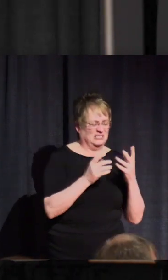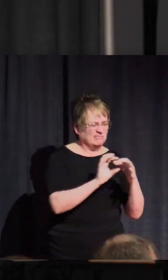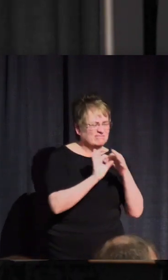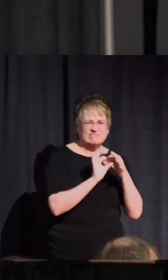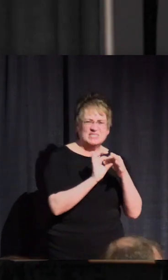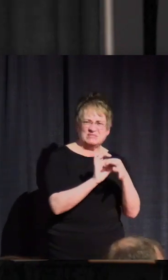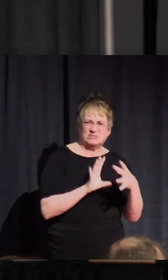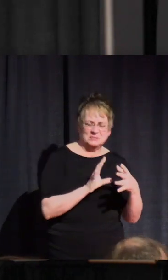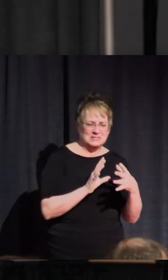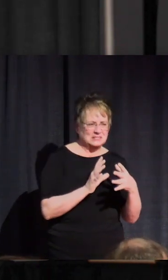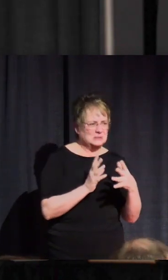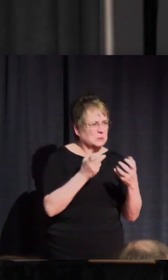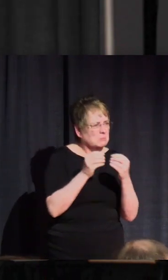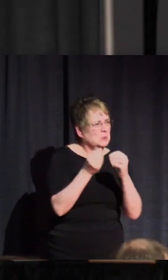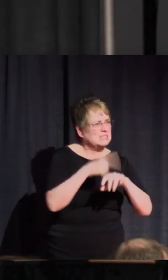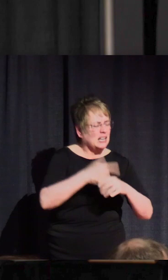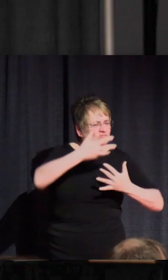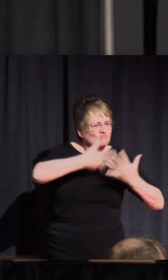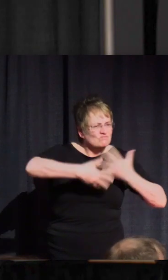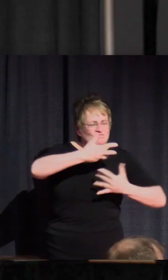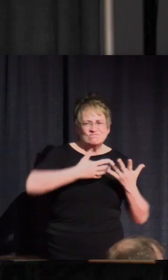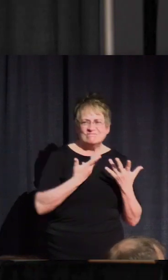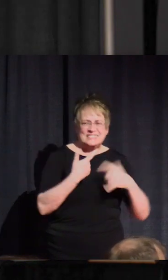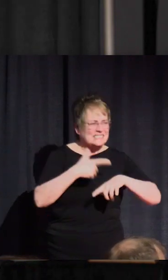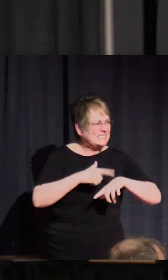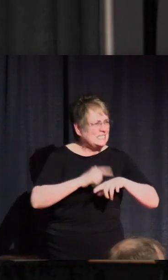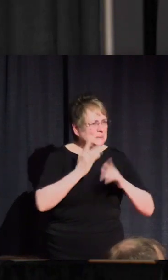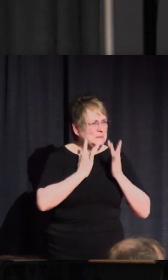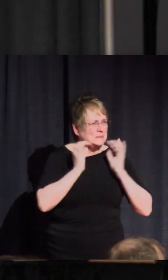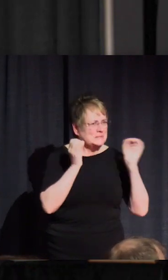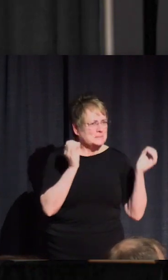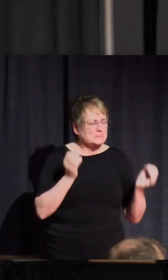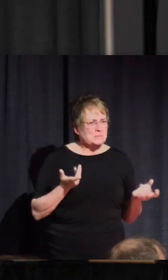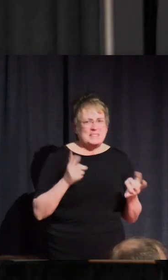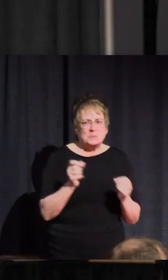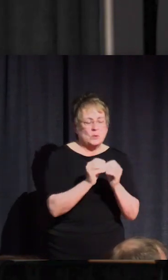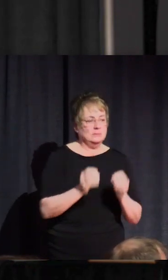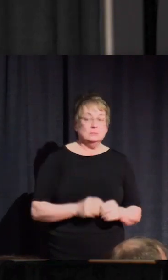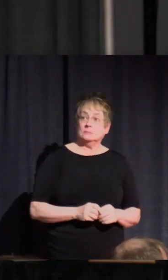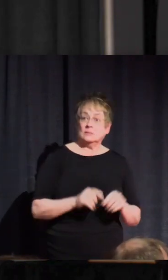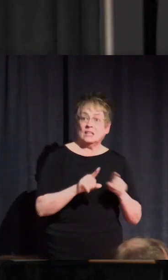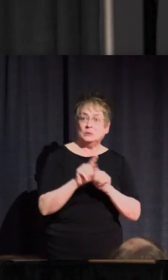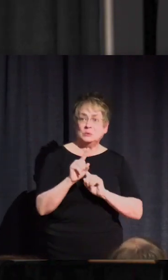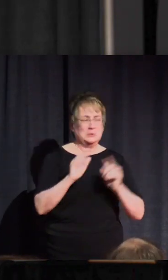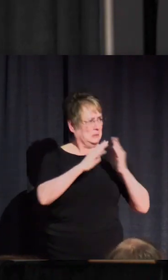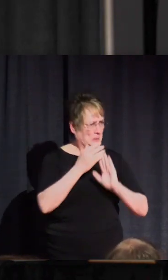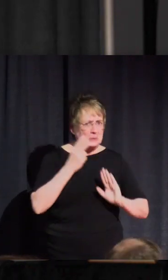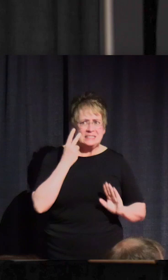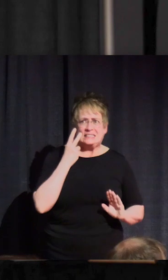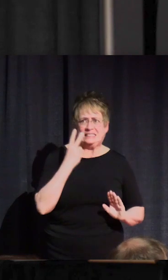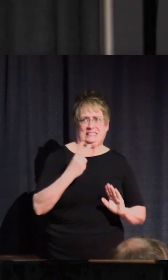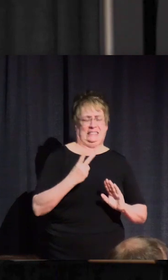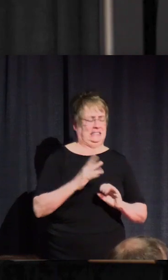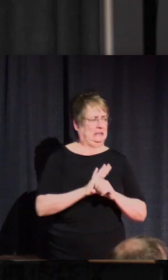connection. We want a little more time with each other, and we just never seem to have quite enough. And we can also see it in our communities,